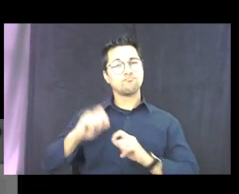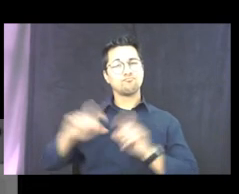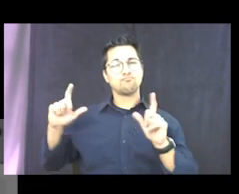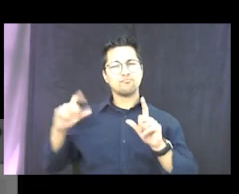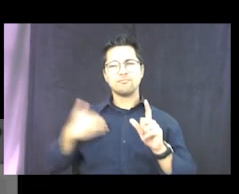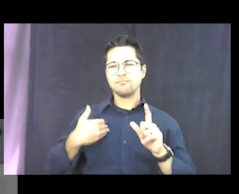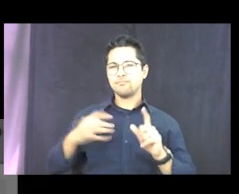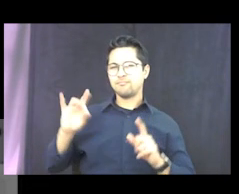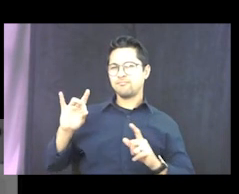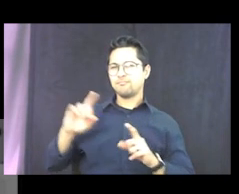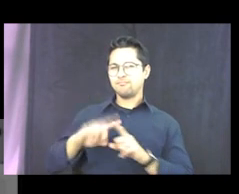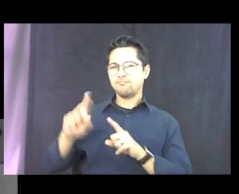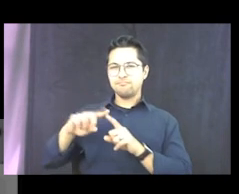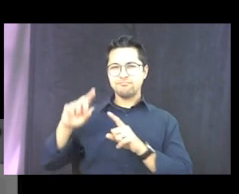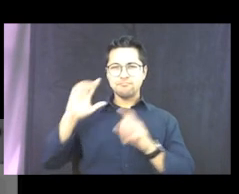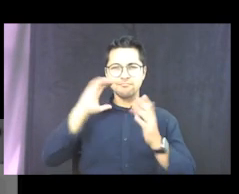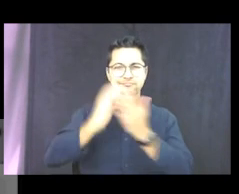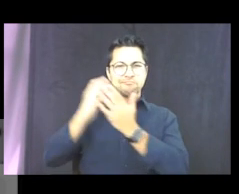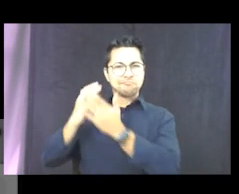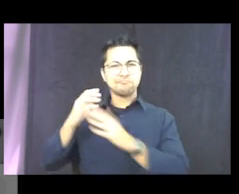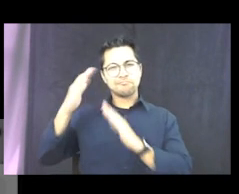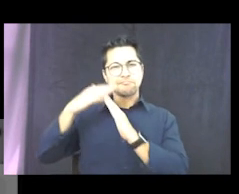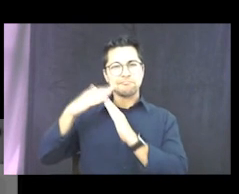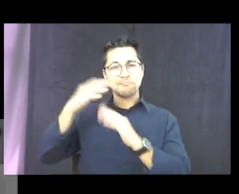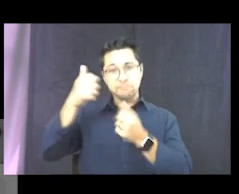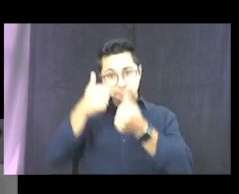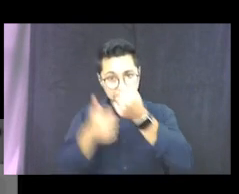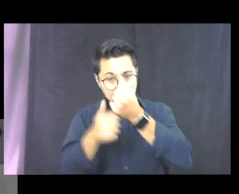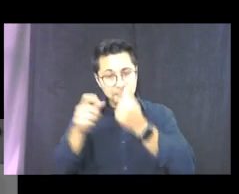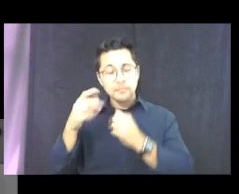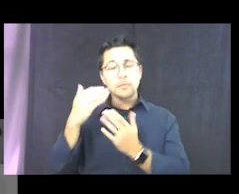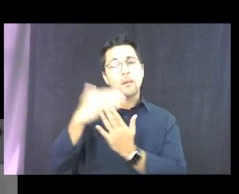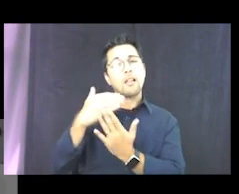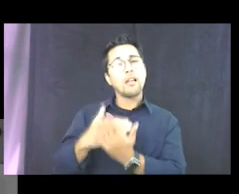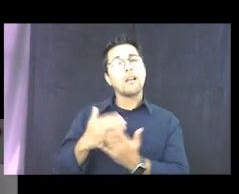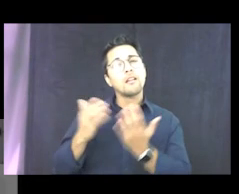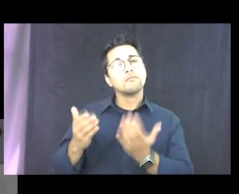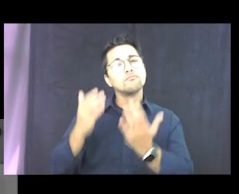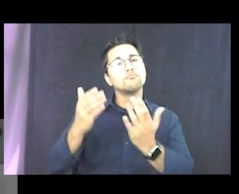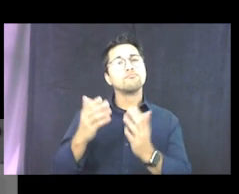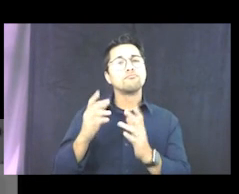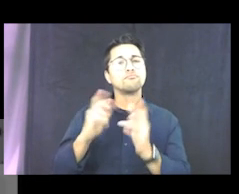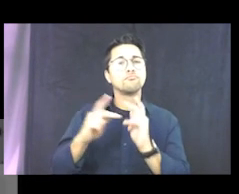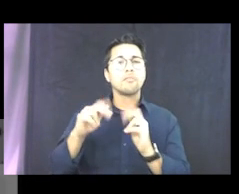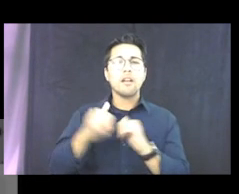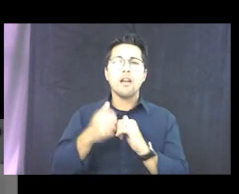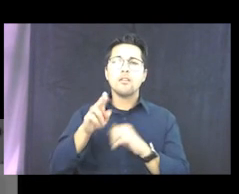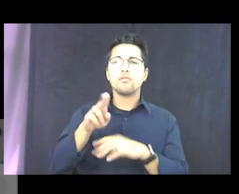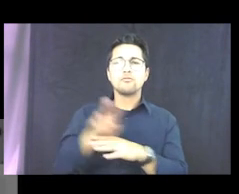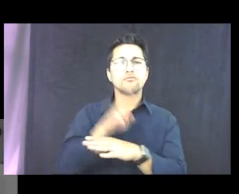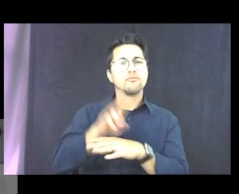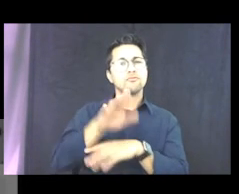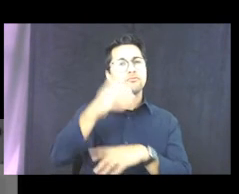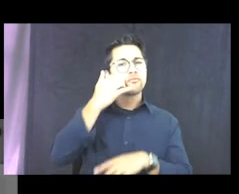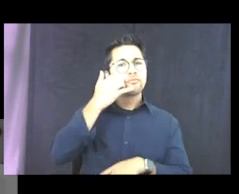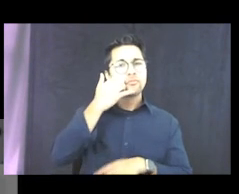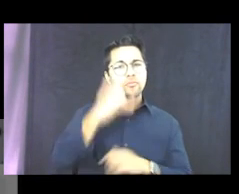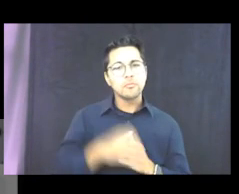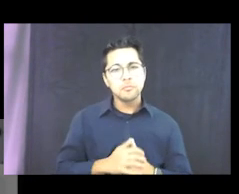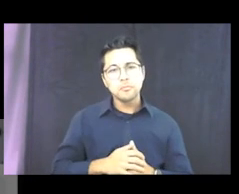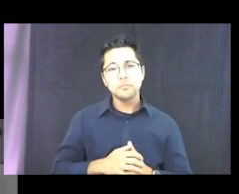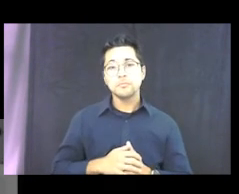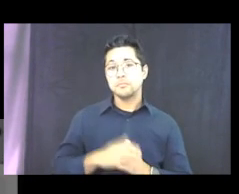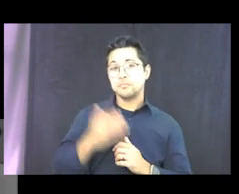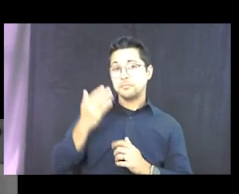8 different icons at the top of the screen. And below that, a list of suggested items based on how you use your iPhone or device.